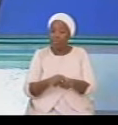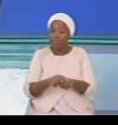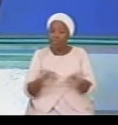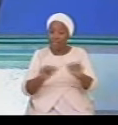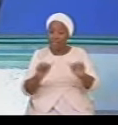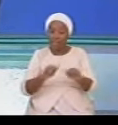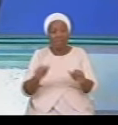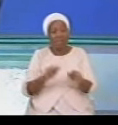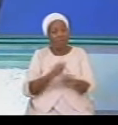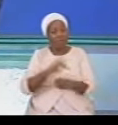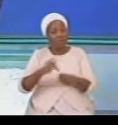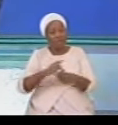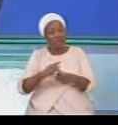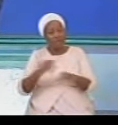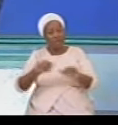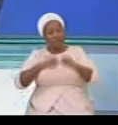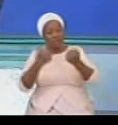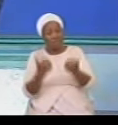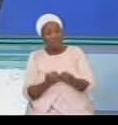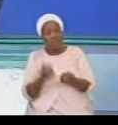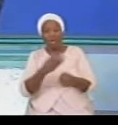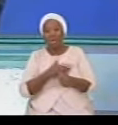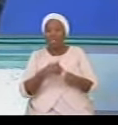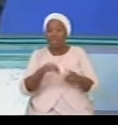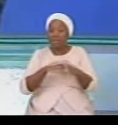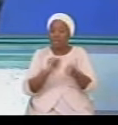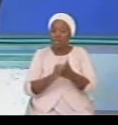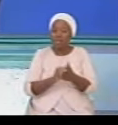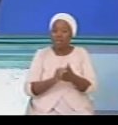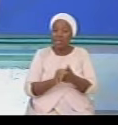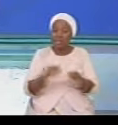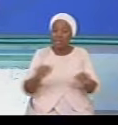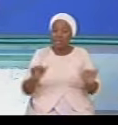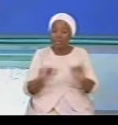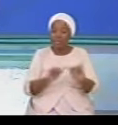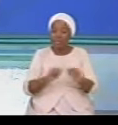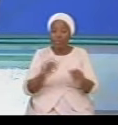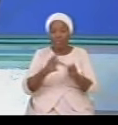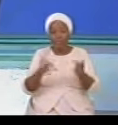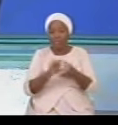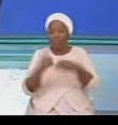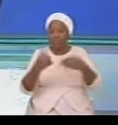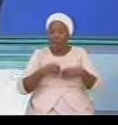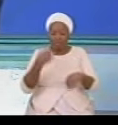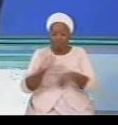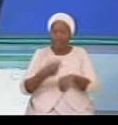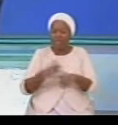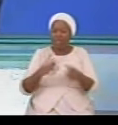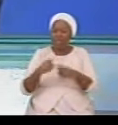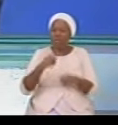association, and in that place where you have had difficulty, and you are always ashamed. They call you pastor,